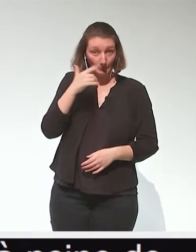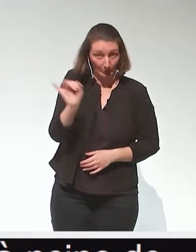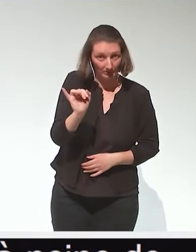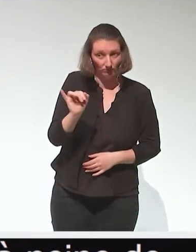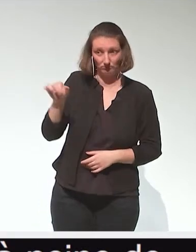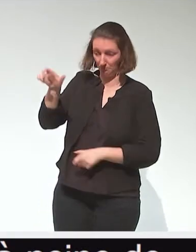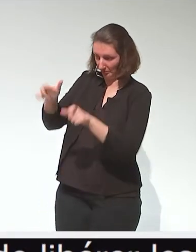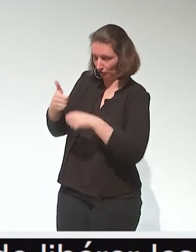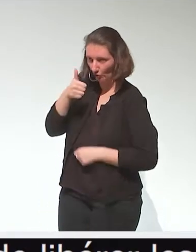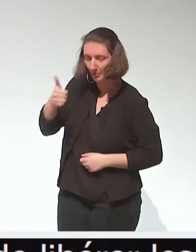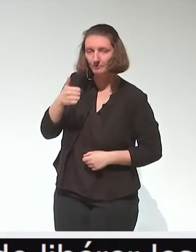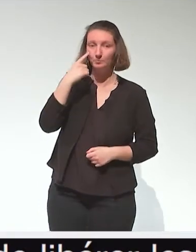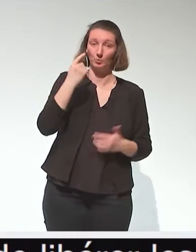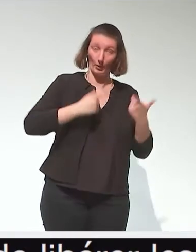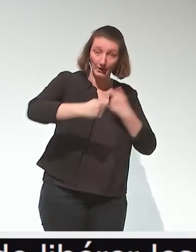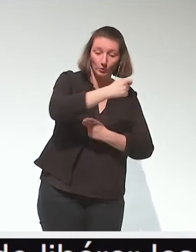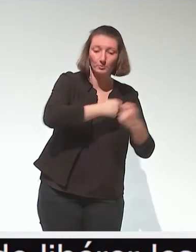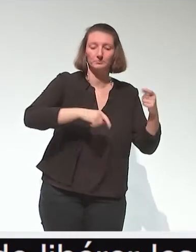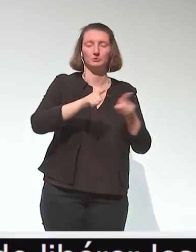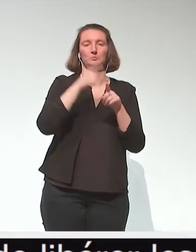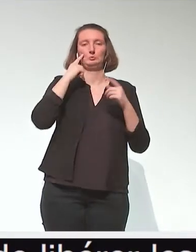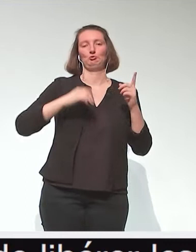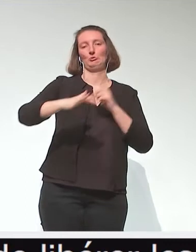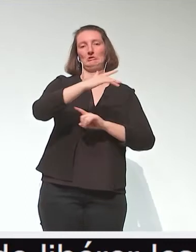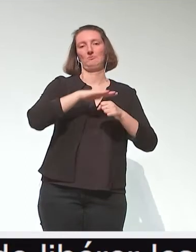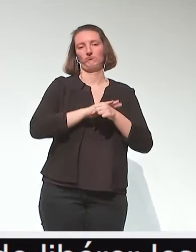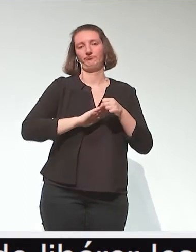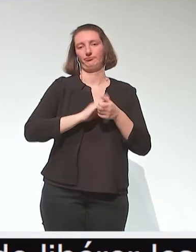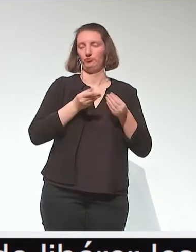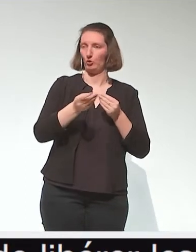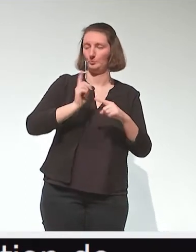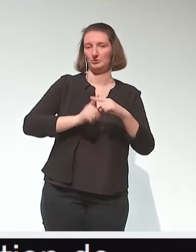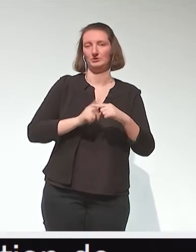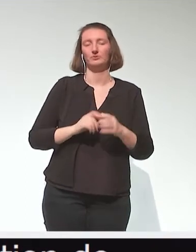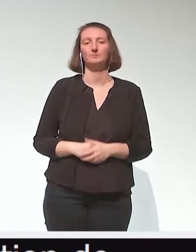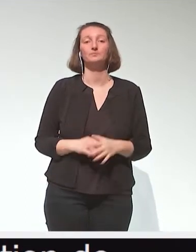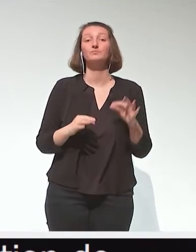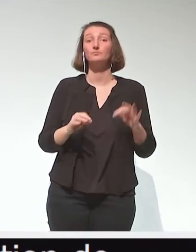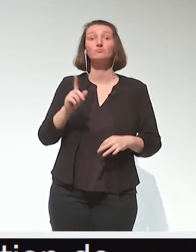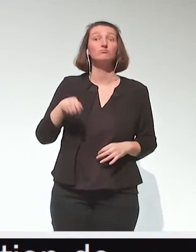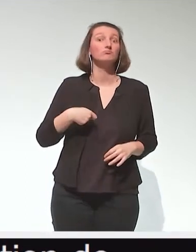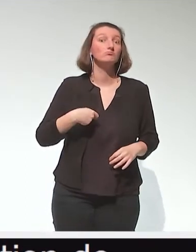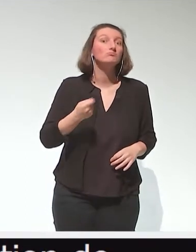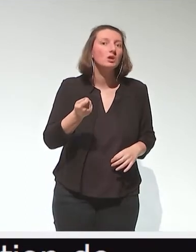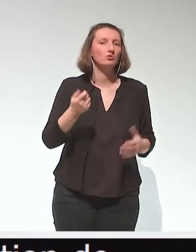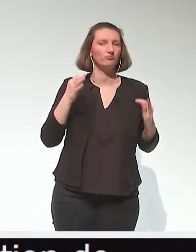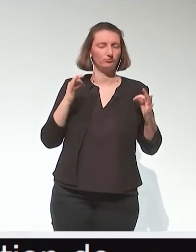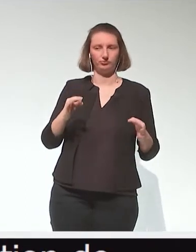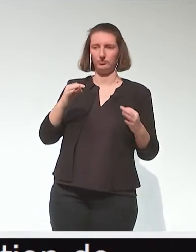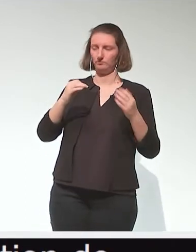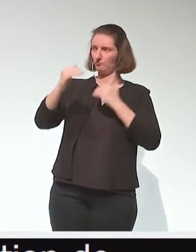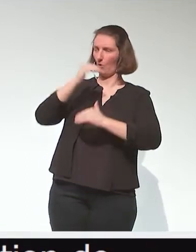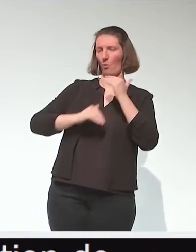themselves, to the economy more broadly, and to social inclusion. It's obvious that the Belgian, therefore, supports